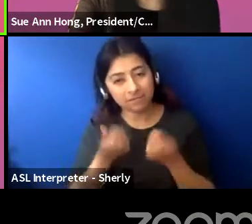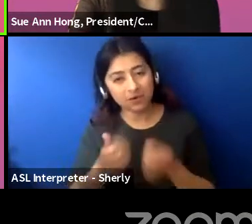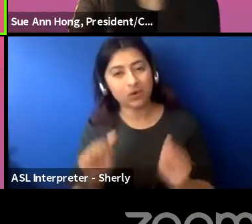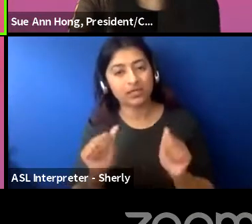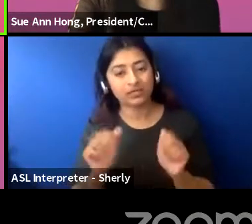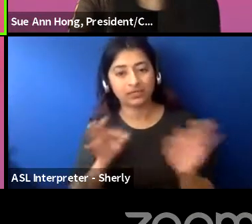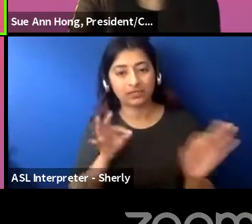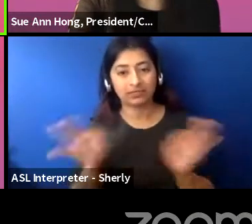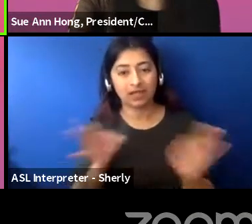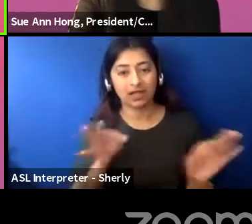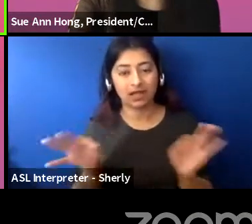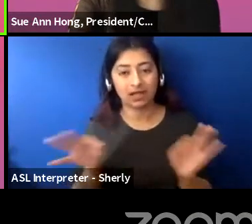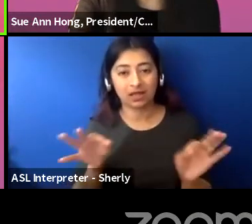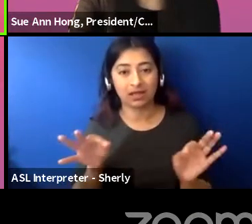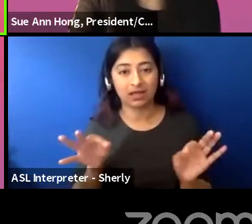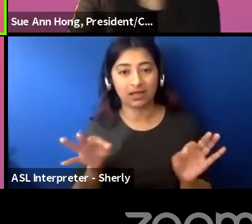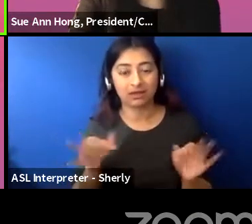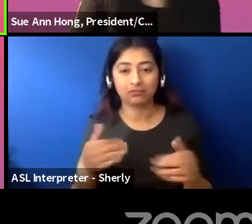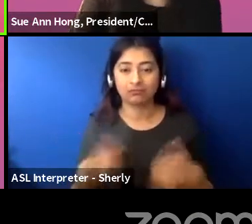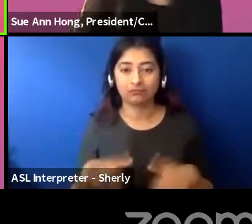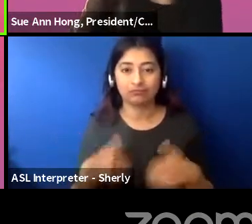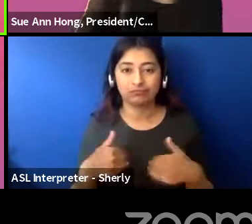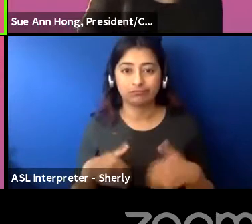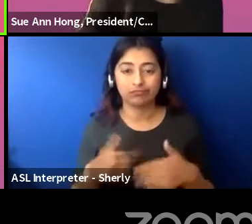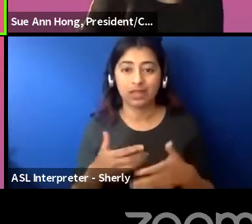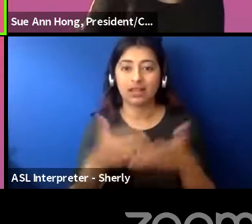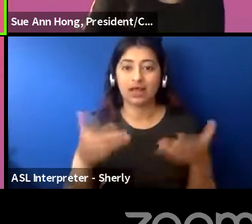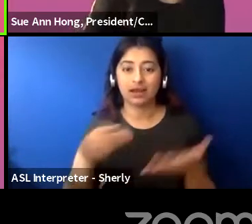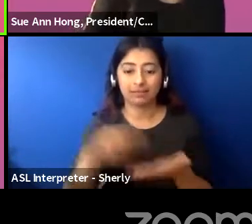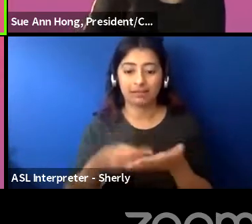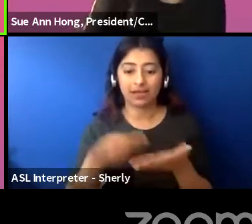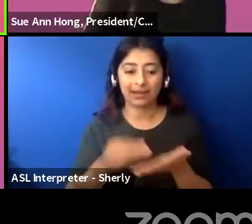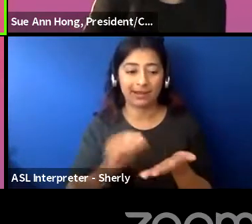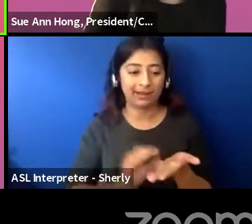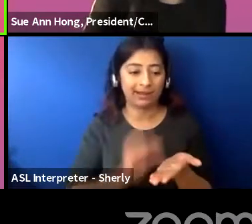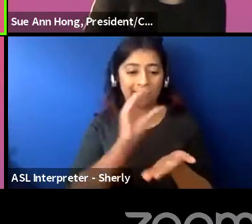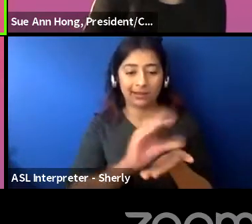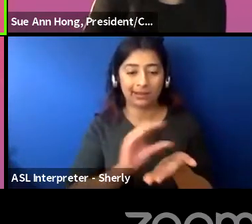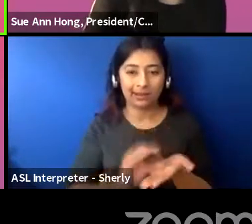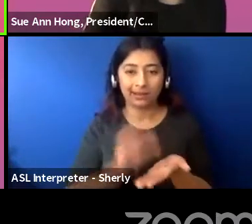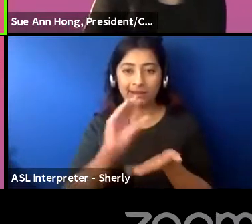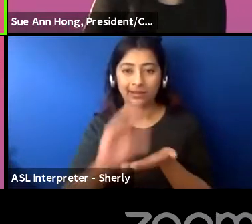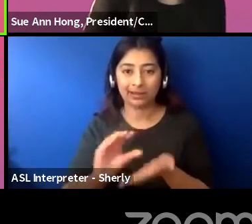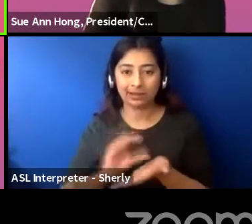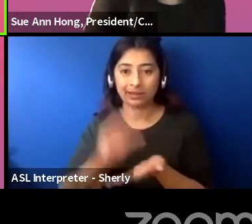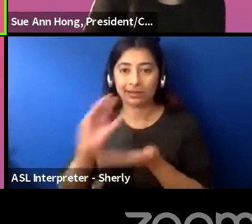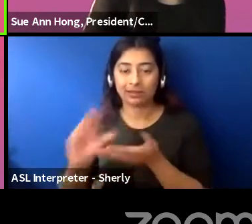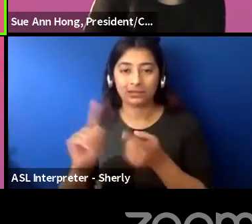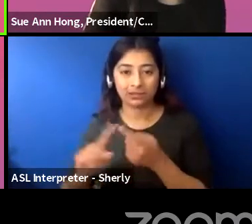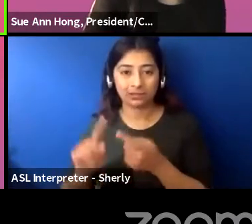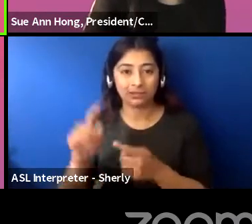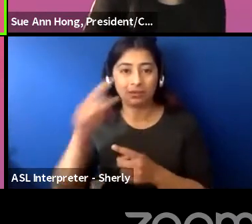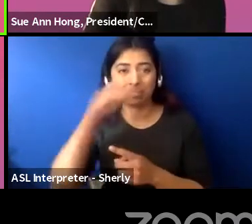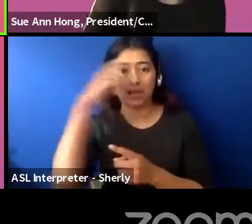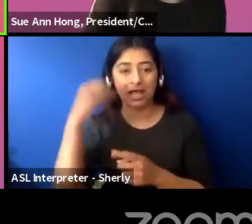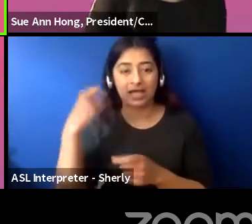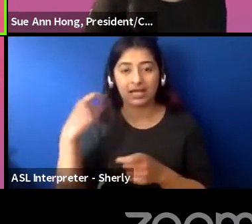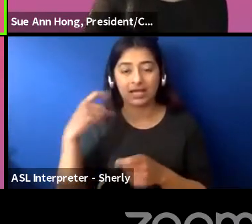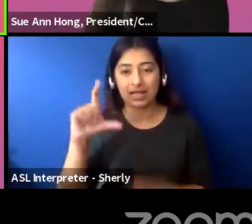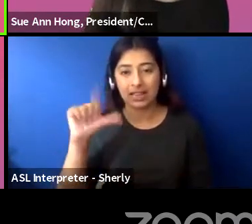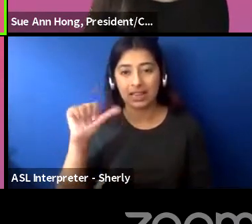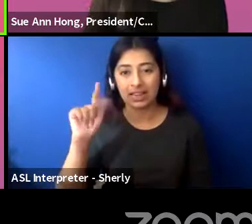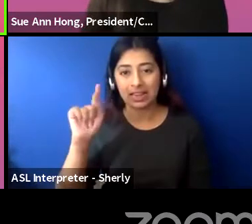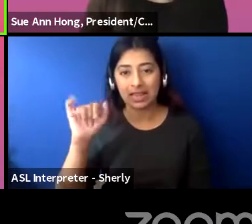explain, is there's a lot of money being allocated by corporations to Black and